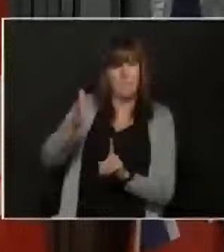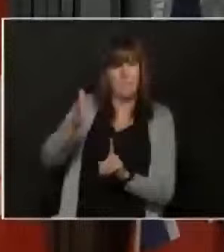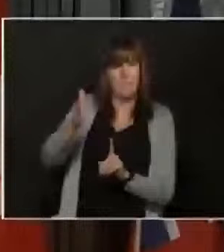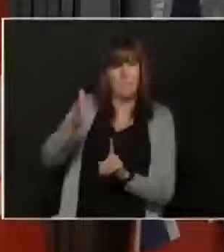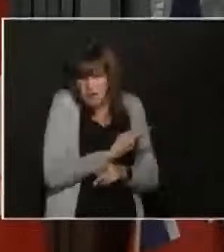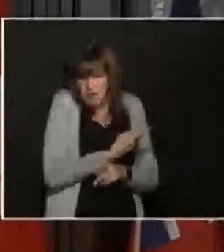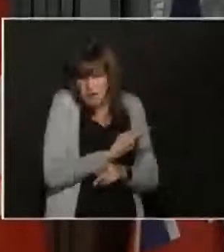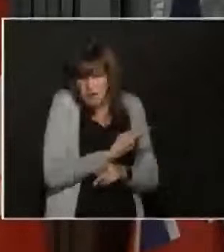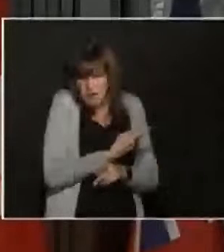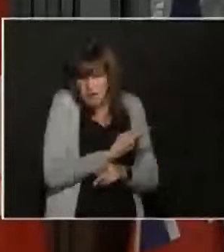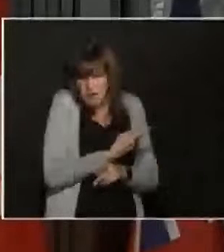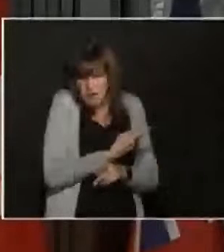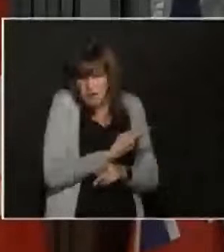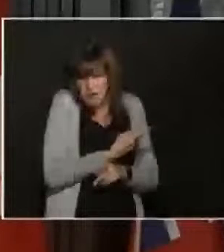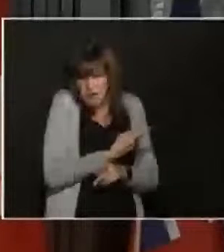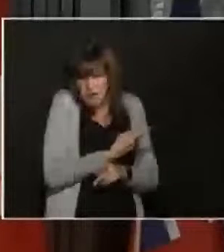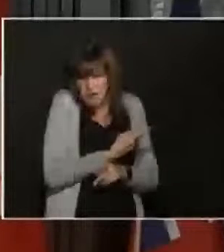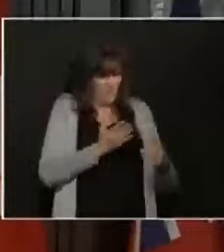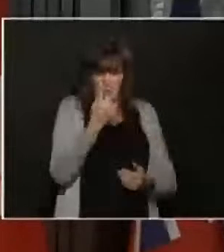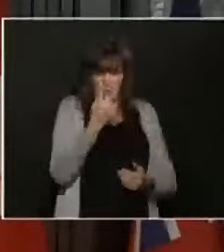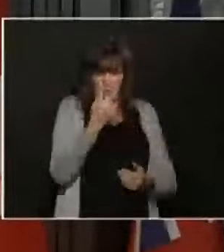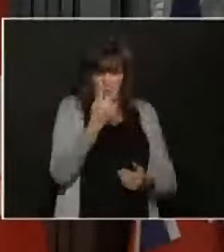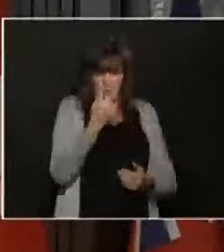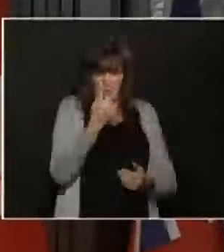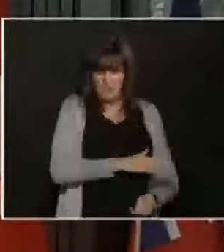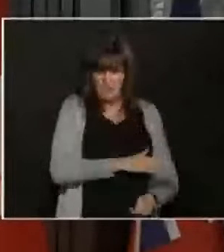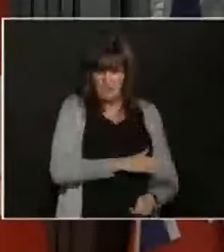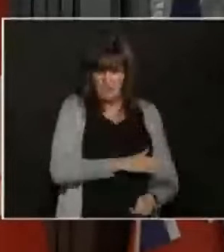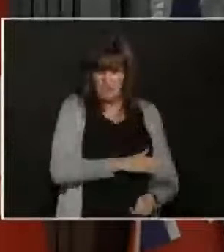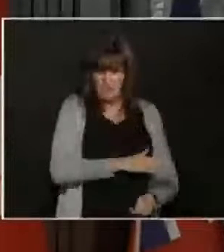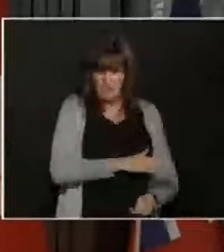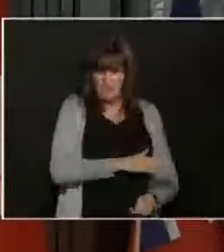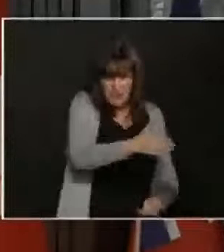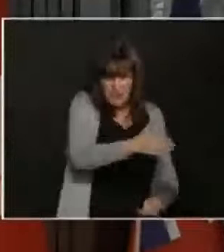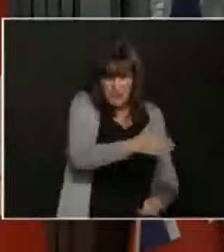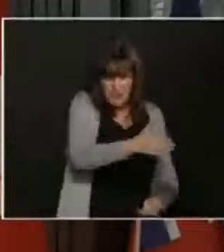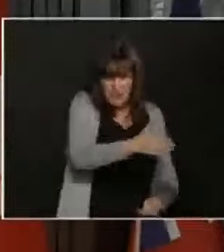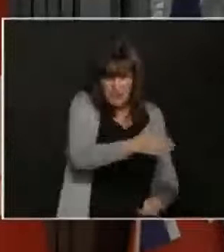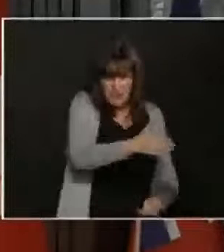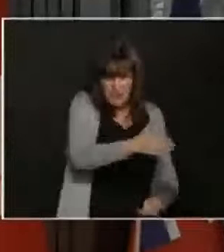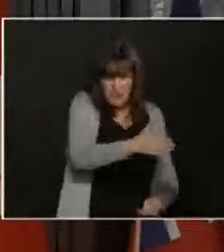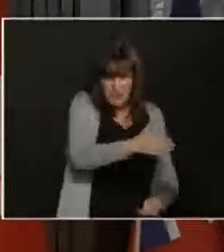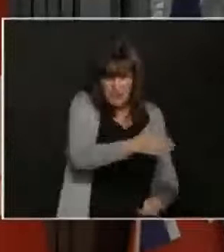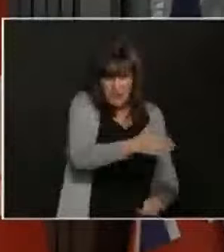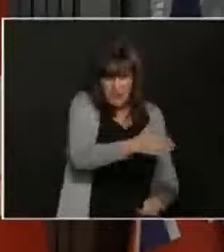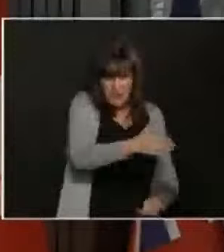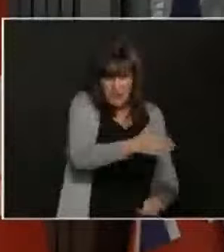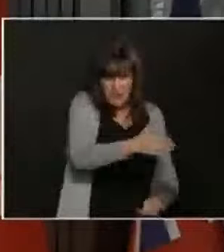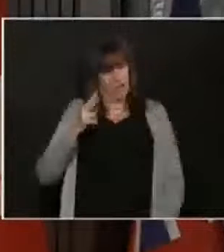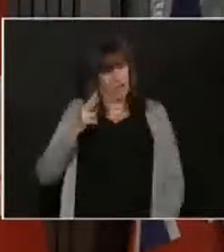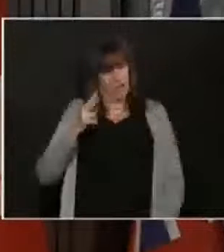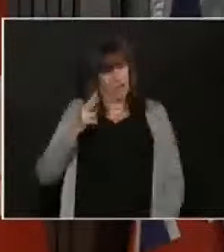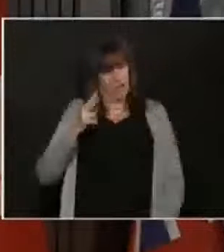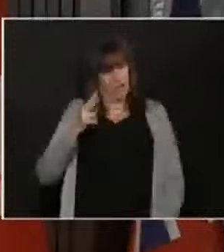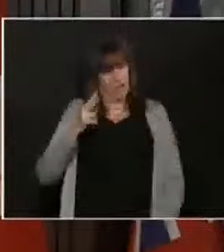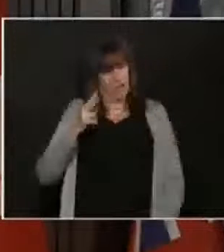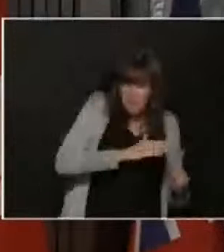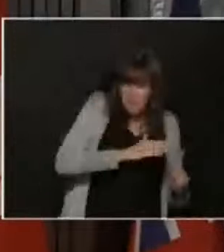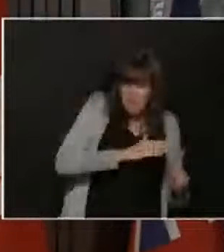wave. We also have to acknowledge the anguish and the heartache of our most vulnerable senior